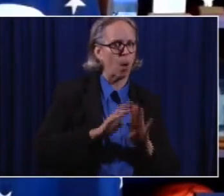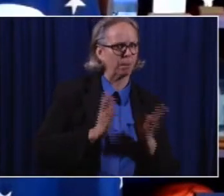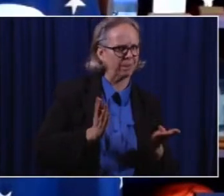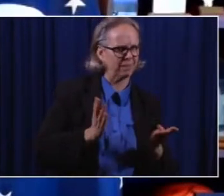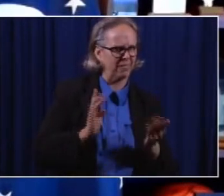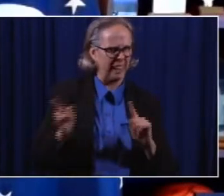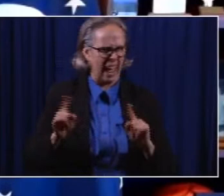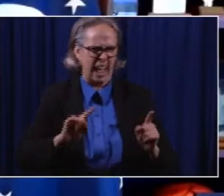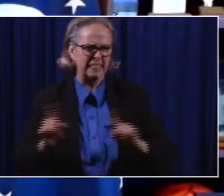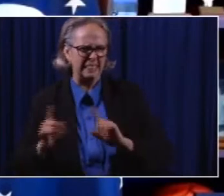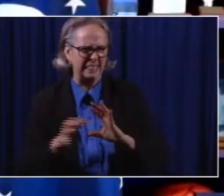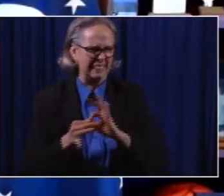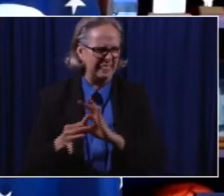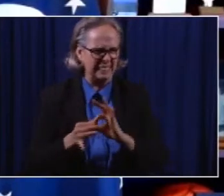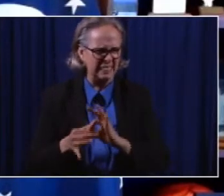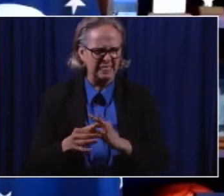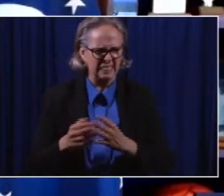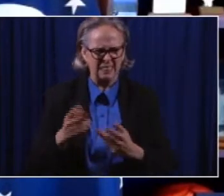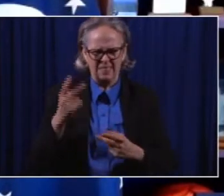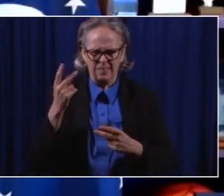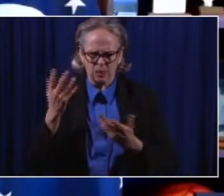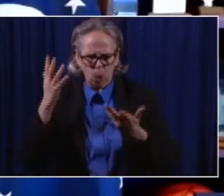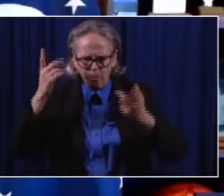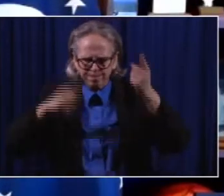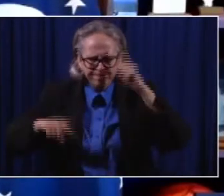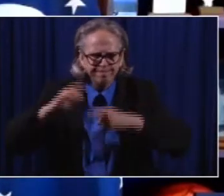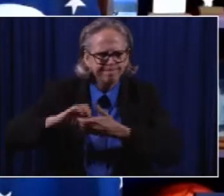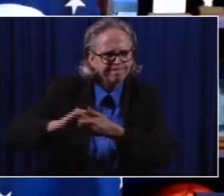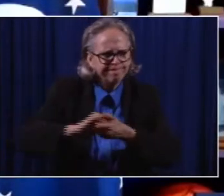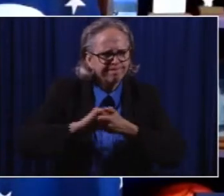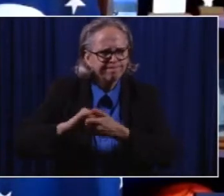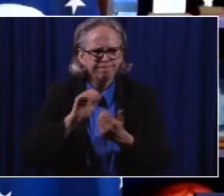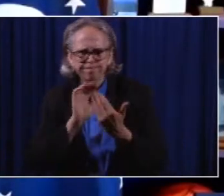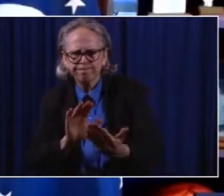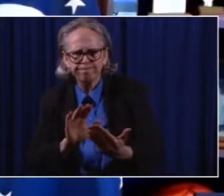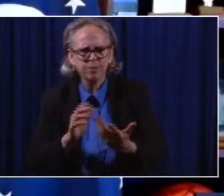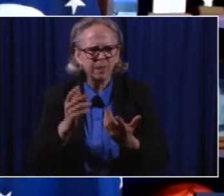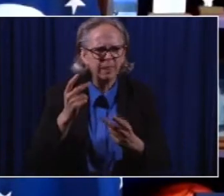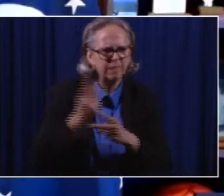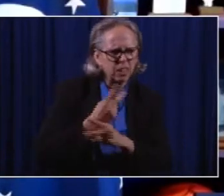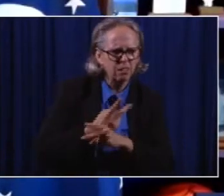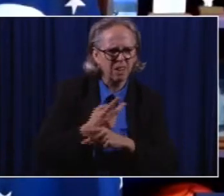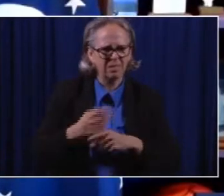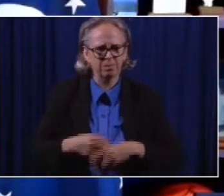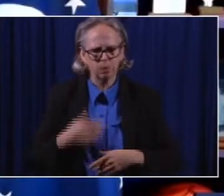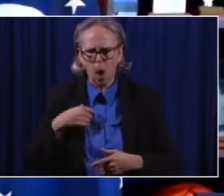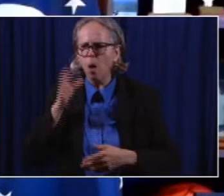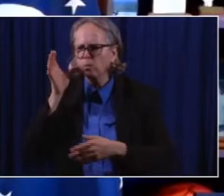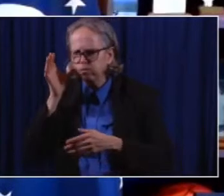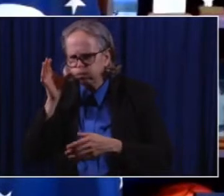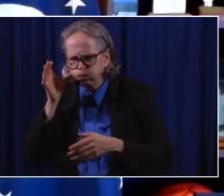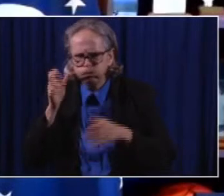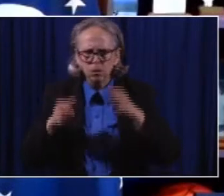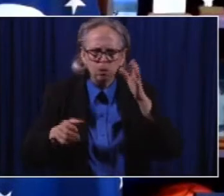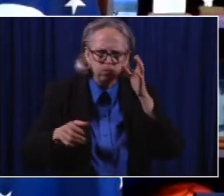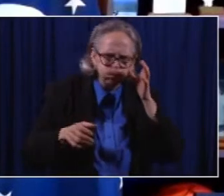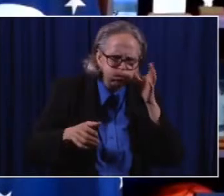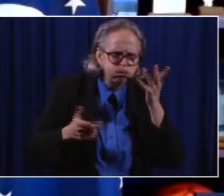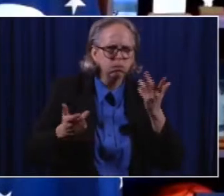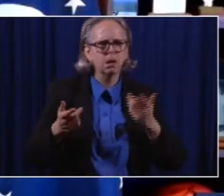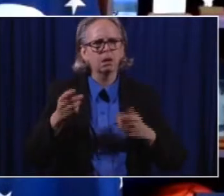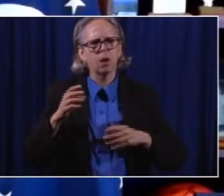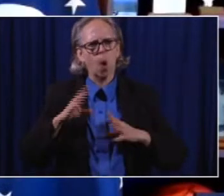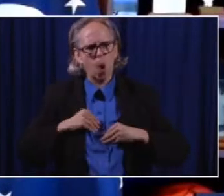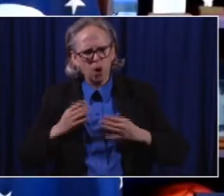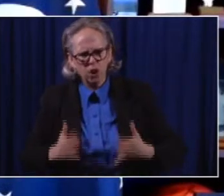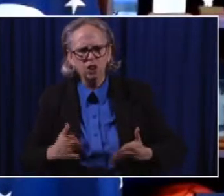collaborative, constructive approach with them. So we will continue to listen to the restaurant owners and the bars and